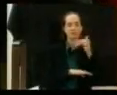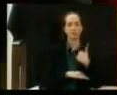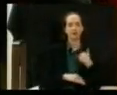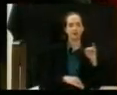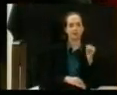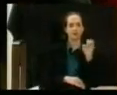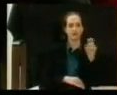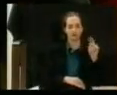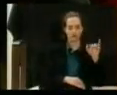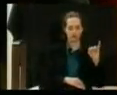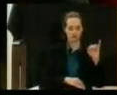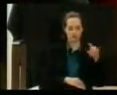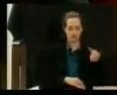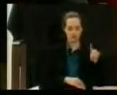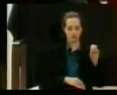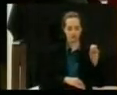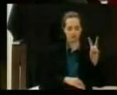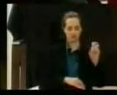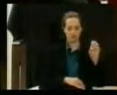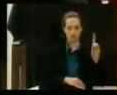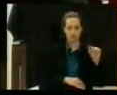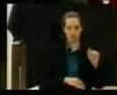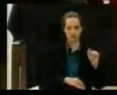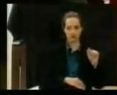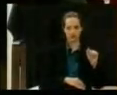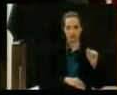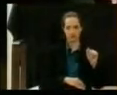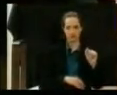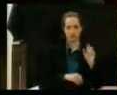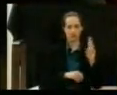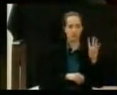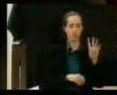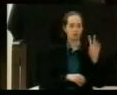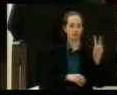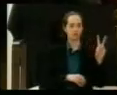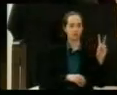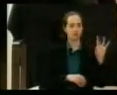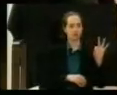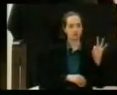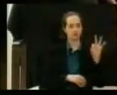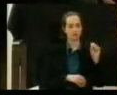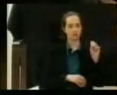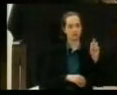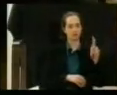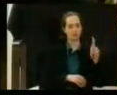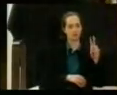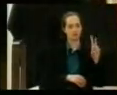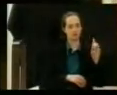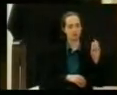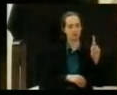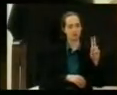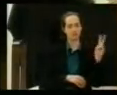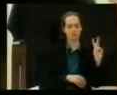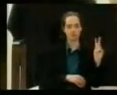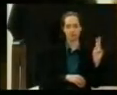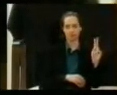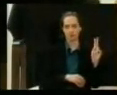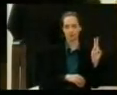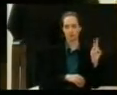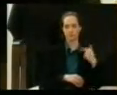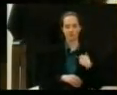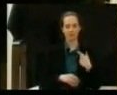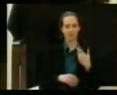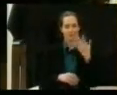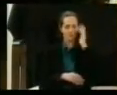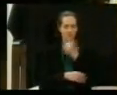Poveda, and I'm the Adrian Burnett PTSO president. I live at 4229 Spar Drive in Knoxville. Permission to have my son pass out the letter